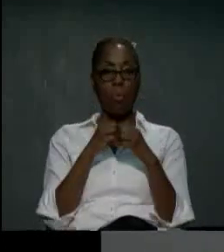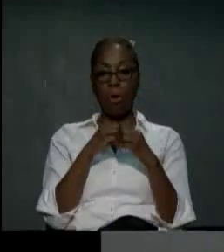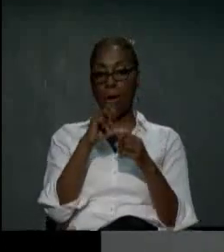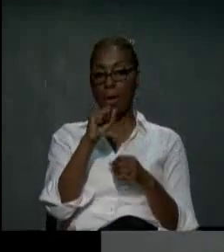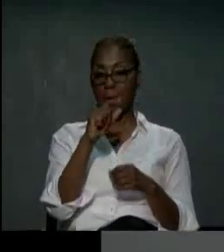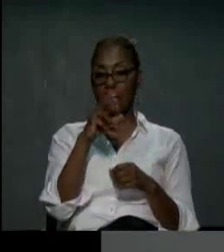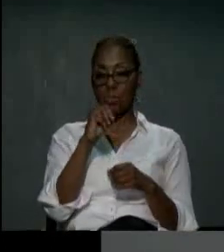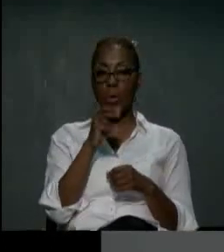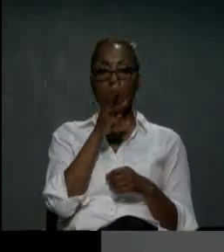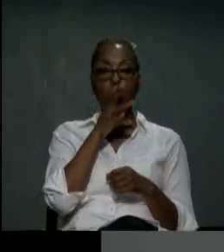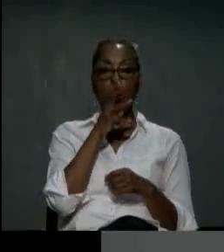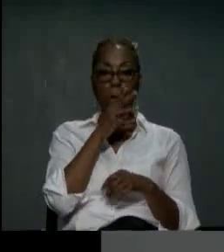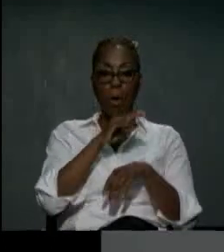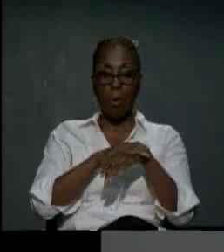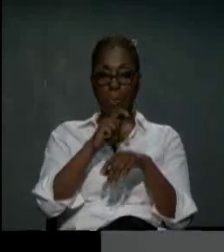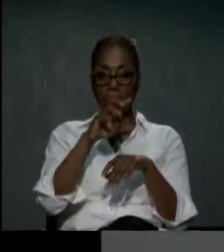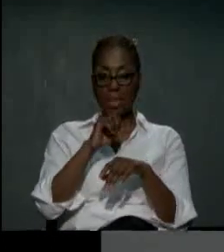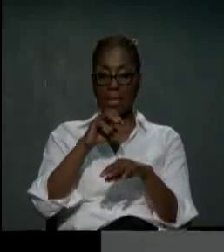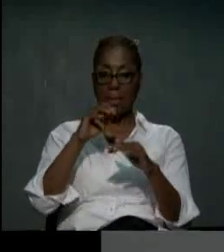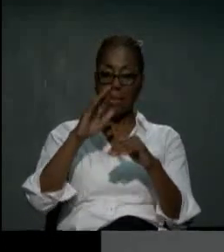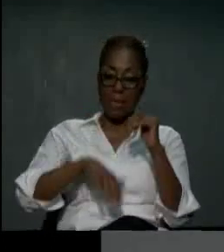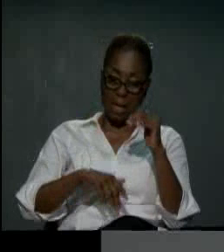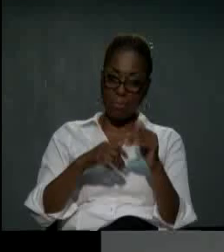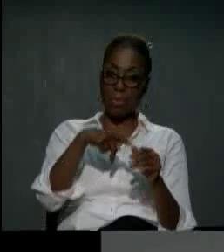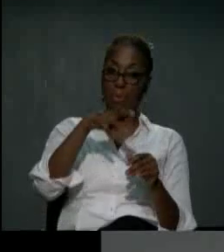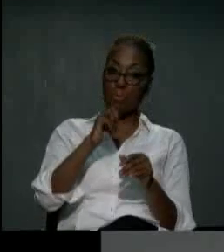volume on the site than the pre-development condition.